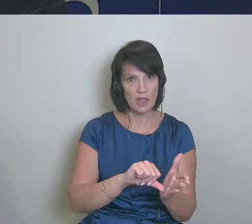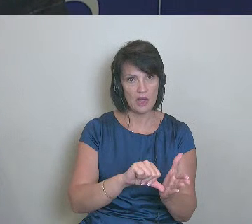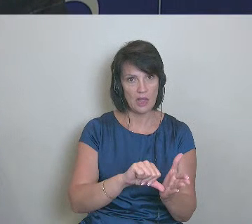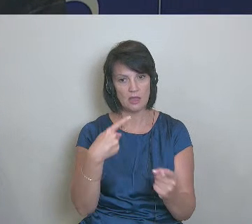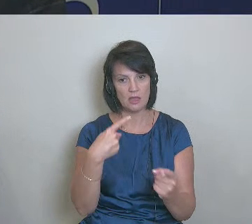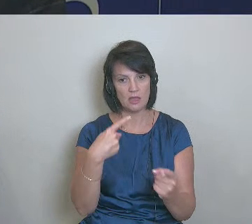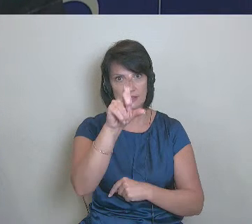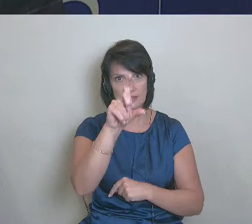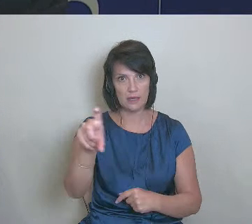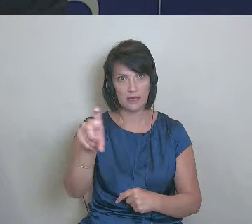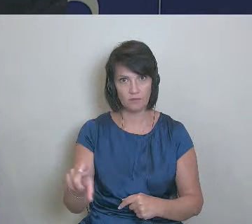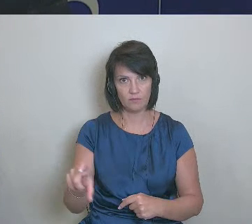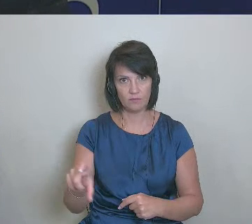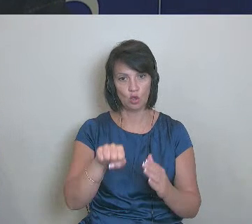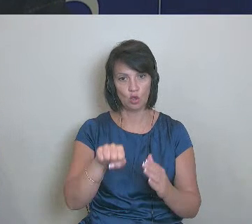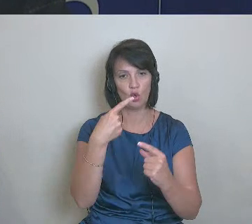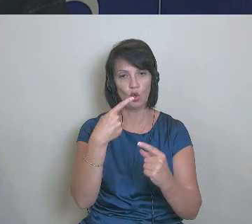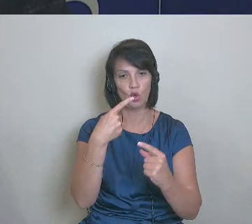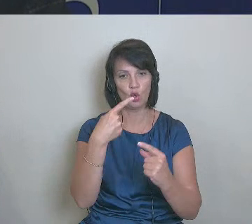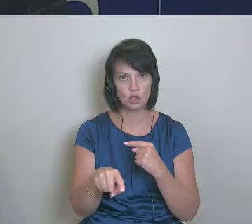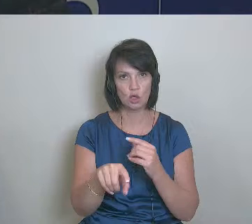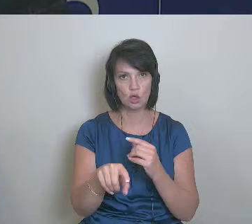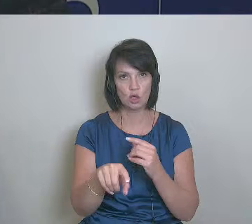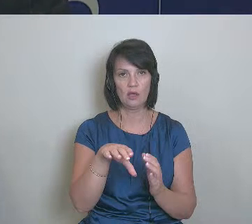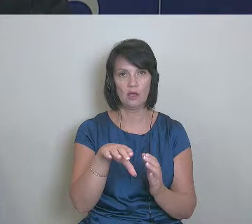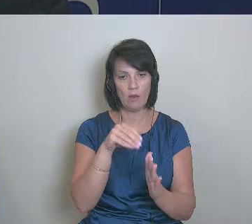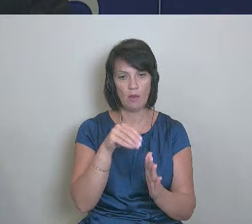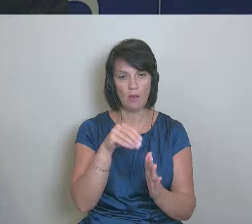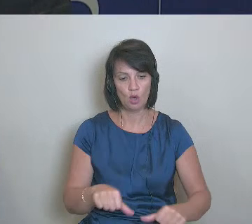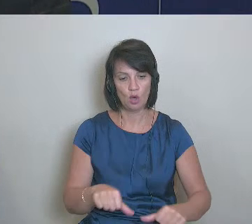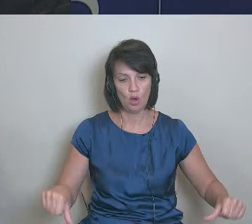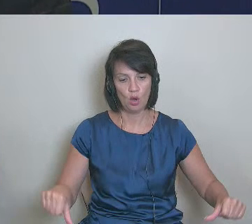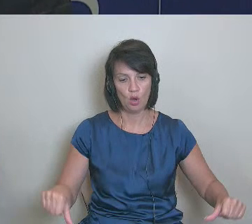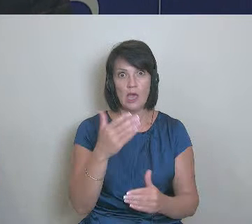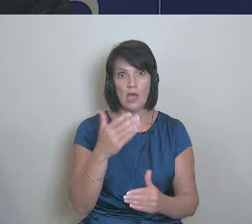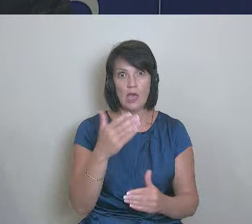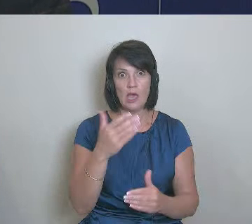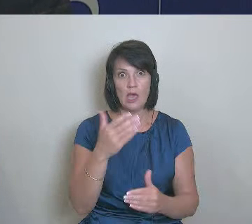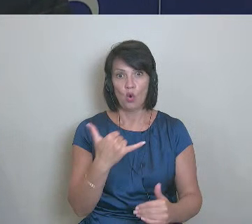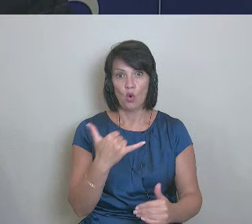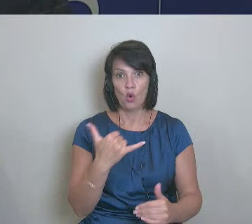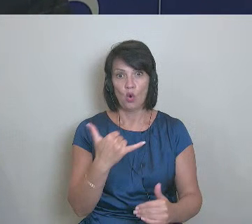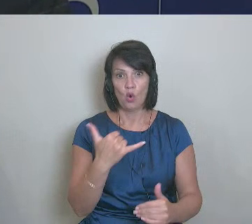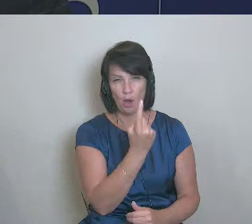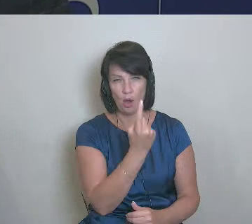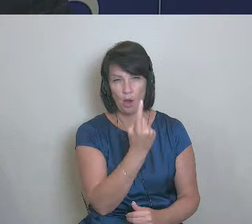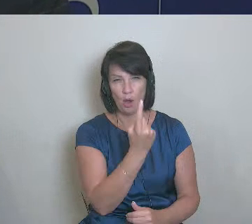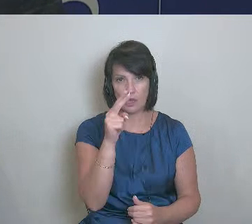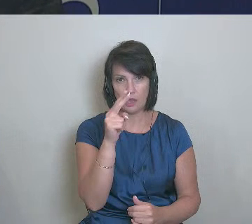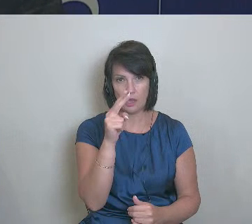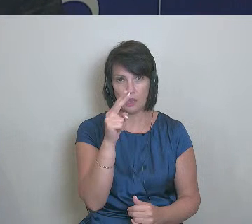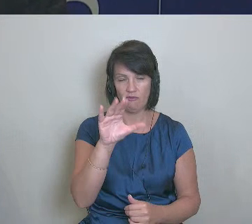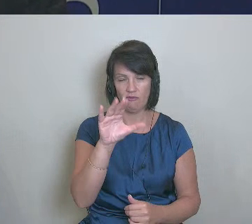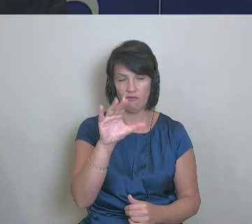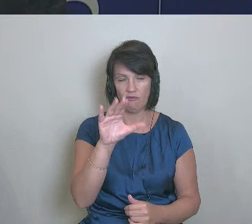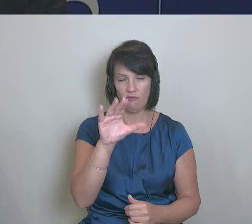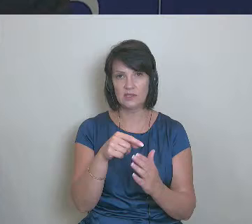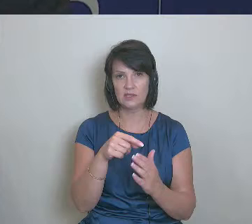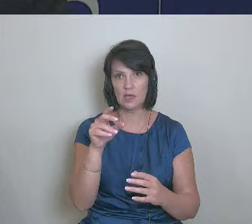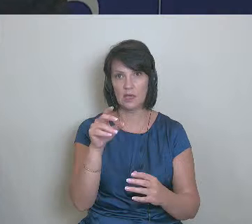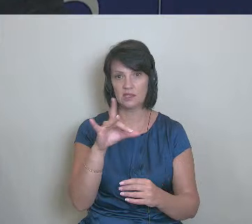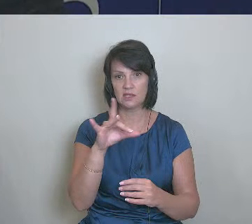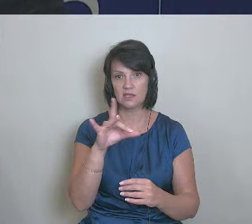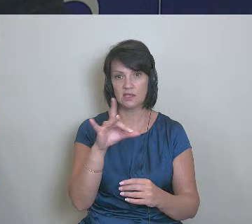members from different subjects have to transport the documents to a different TEC. And if TEC with the